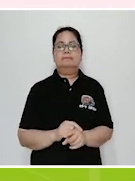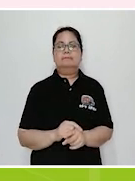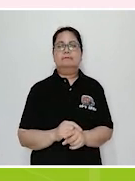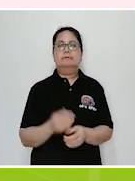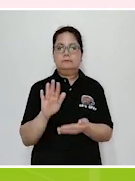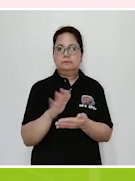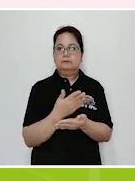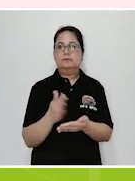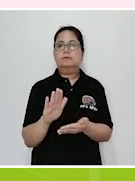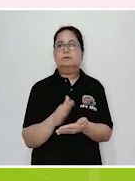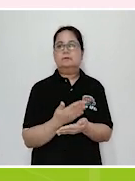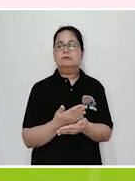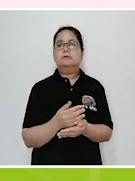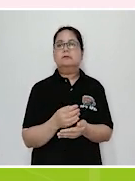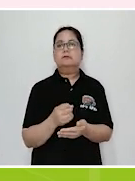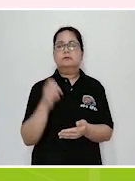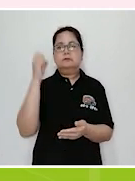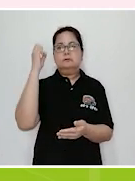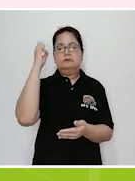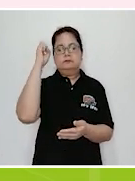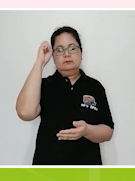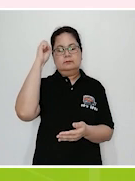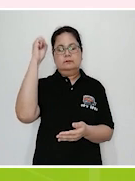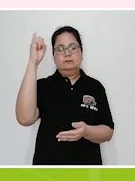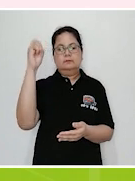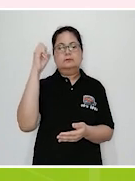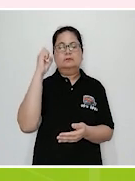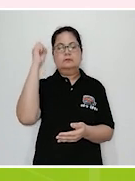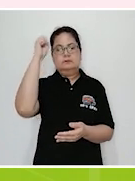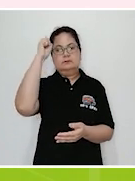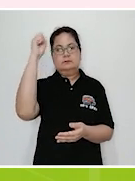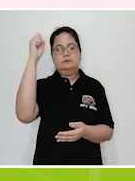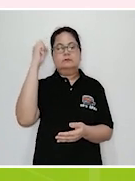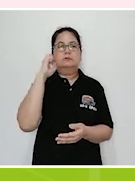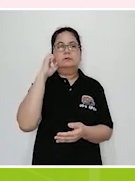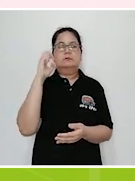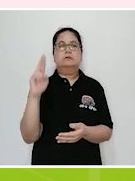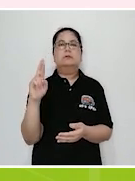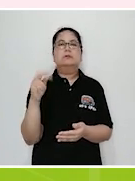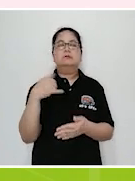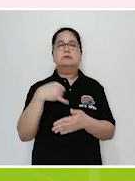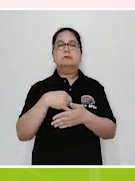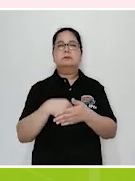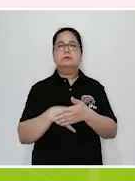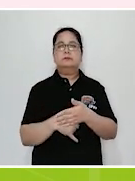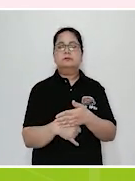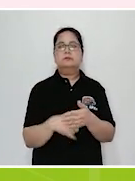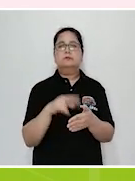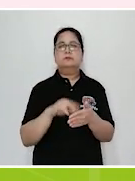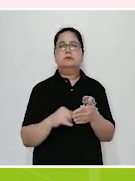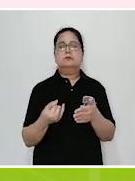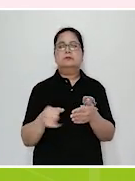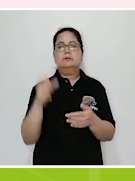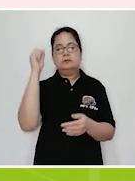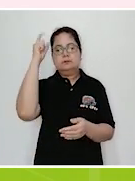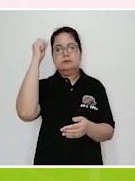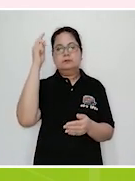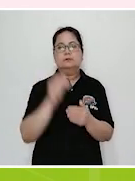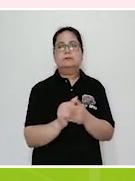Can anyone share his or her idea why predicting outcomes deepen reading comprehension